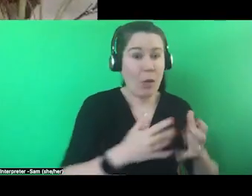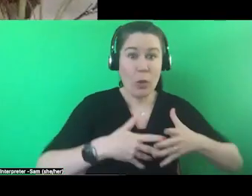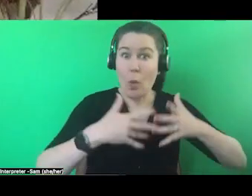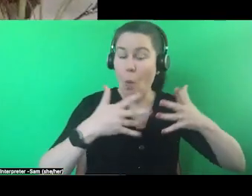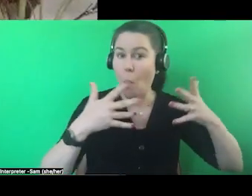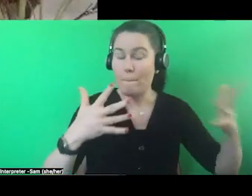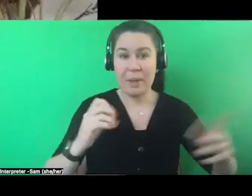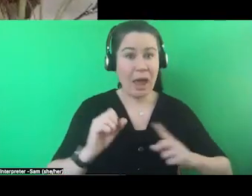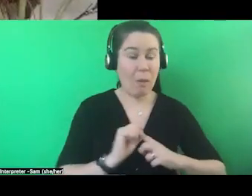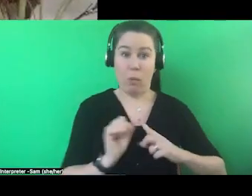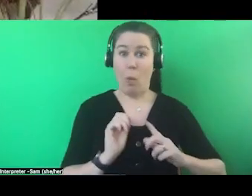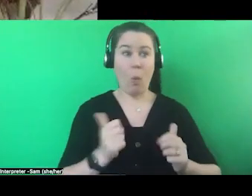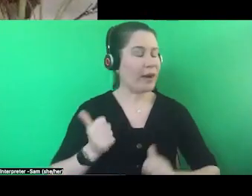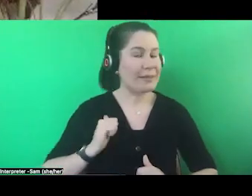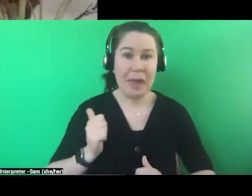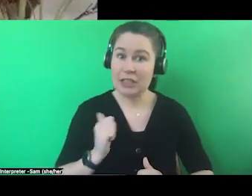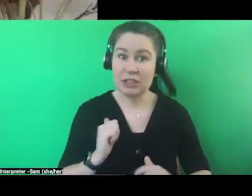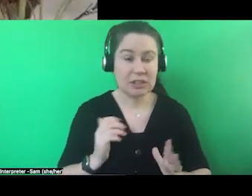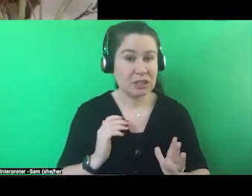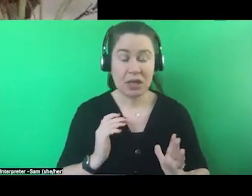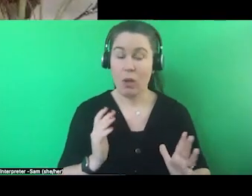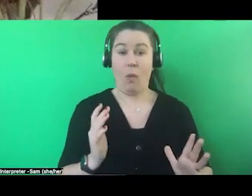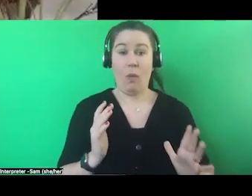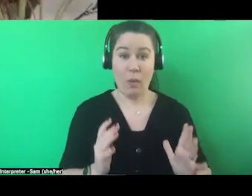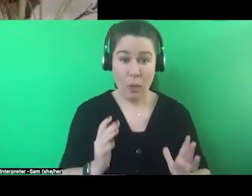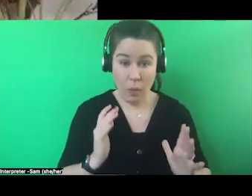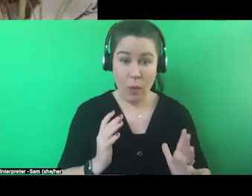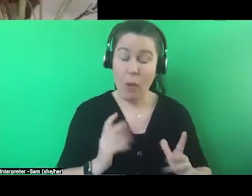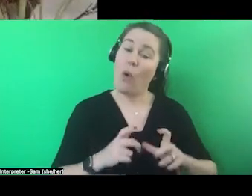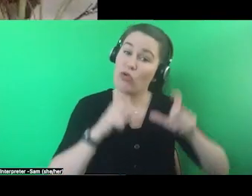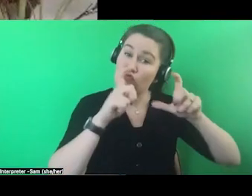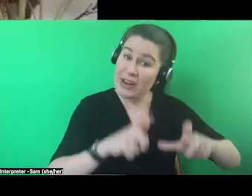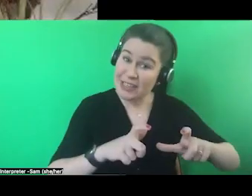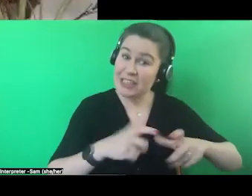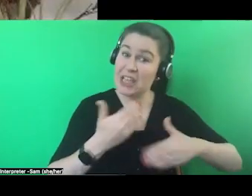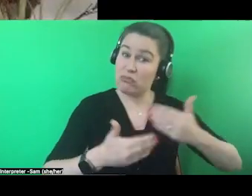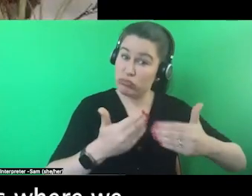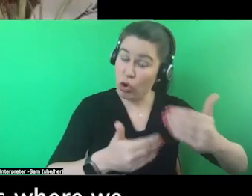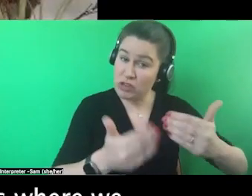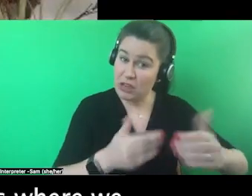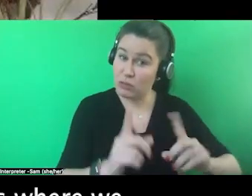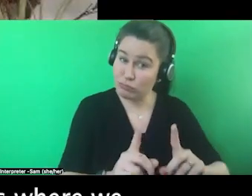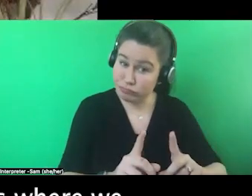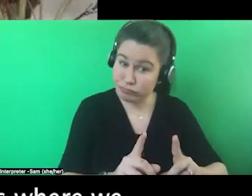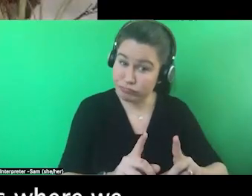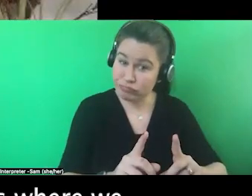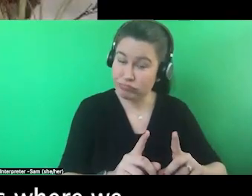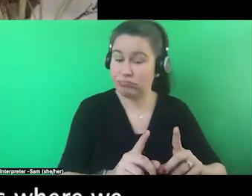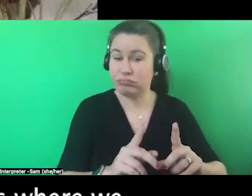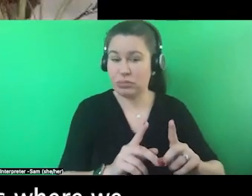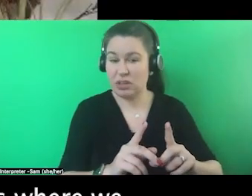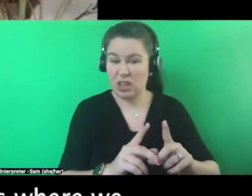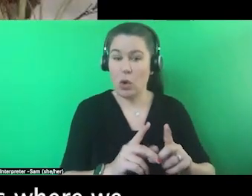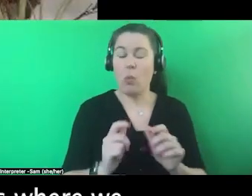didn't really know what to expect. So the way that the residency worked was we assigned kind of like,